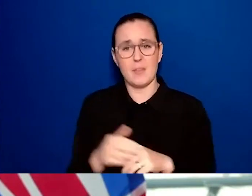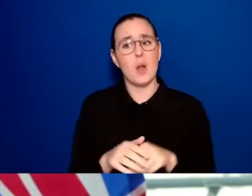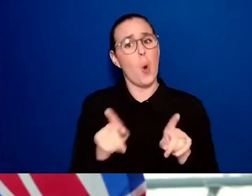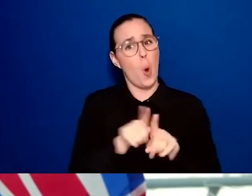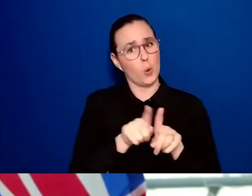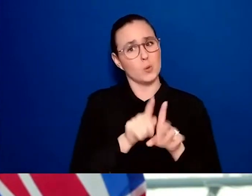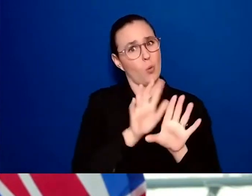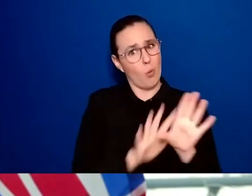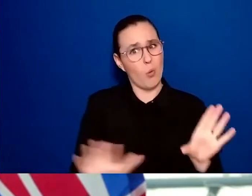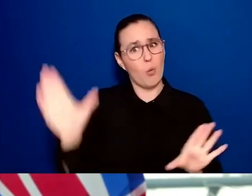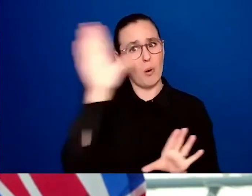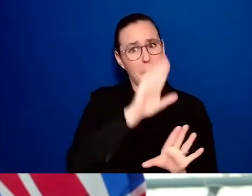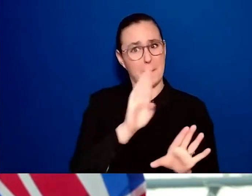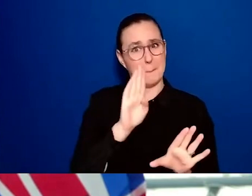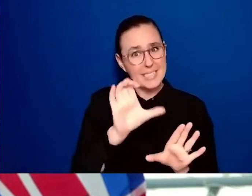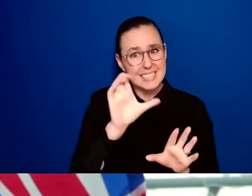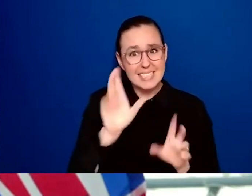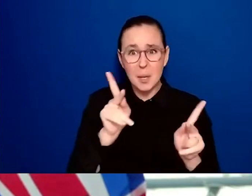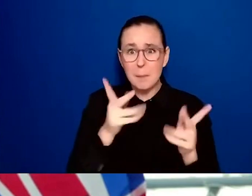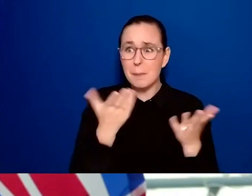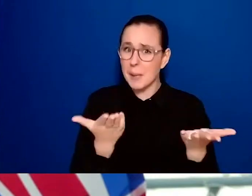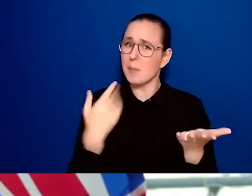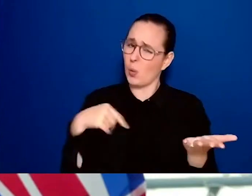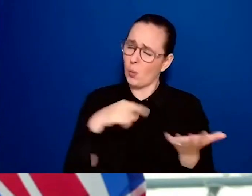in everything that we can do.